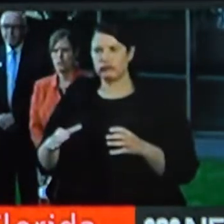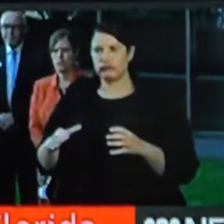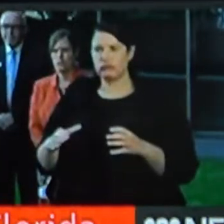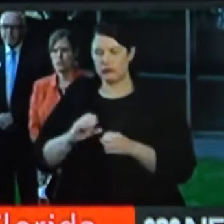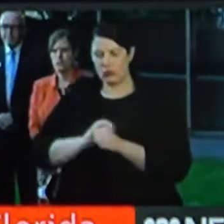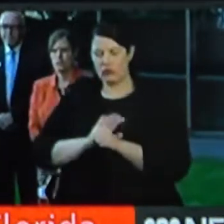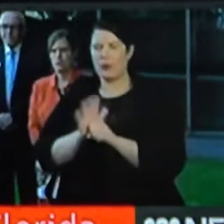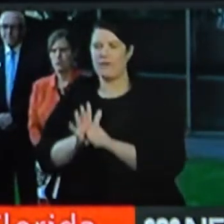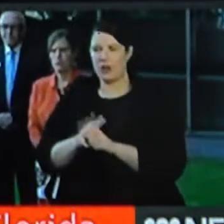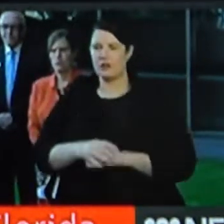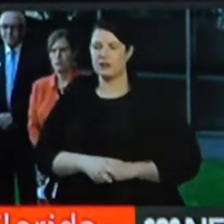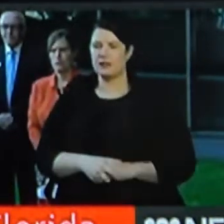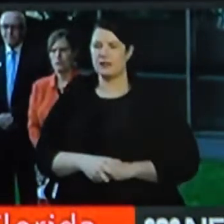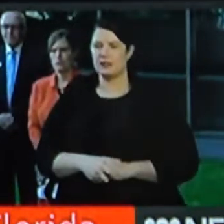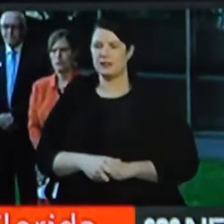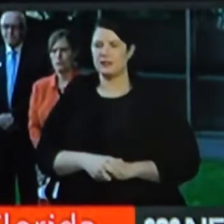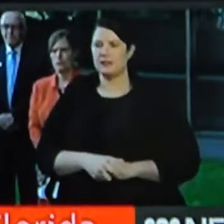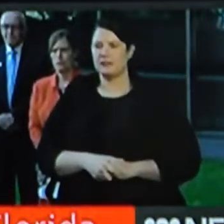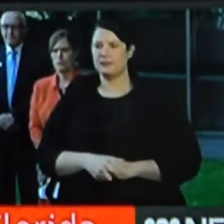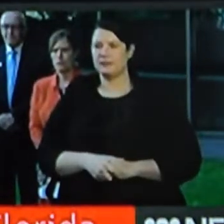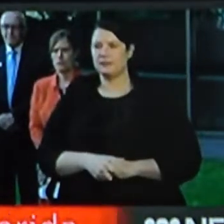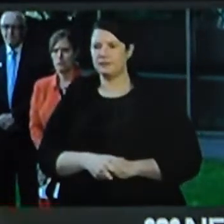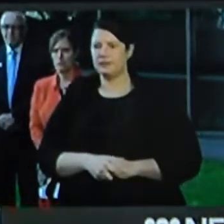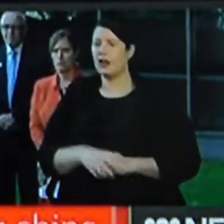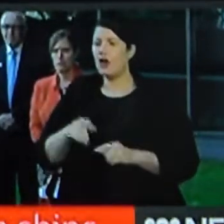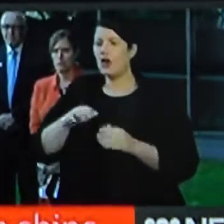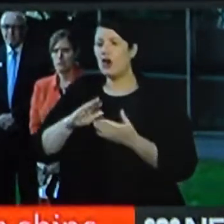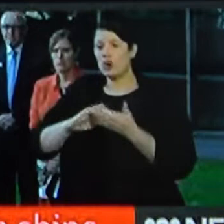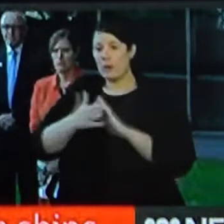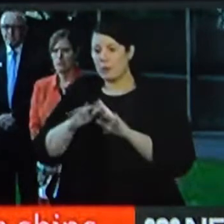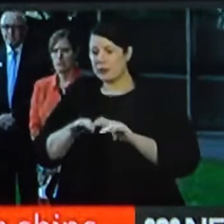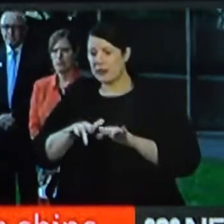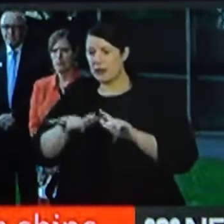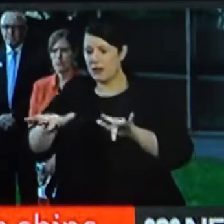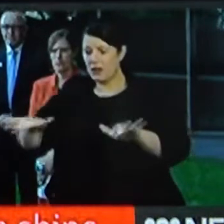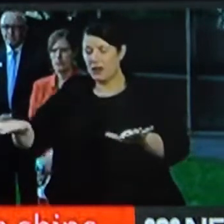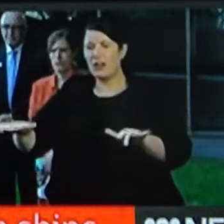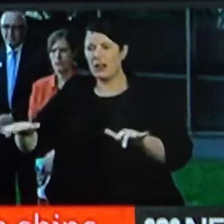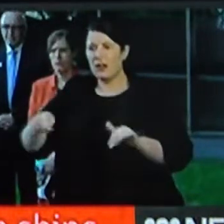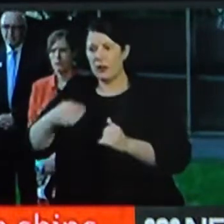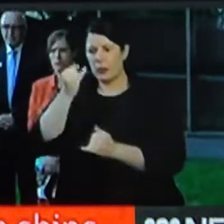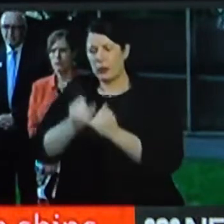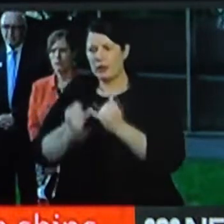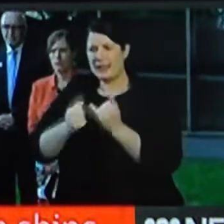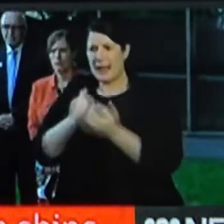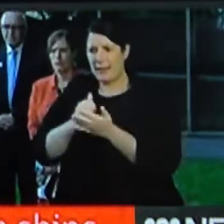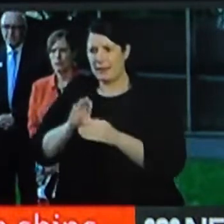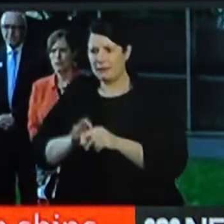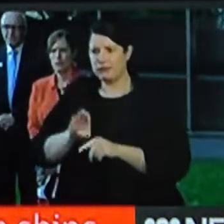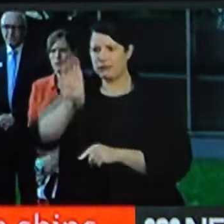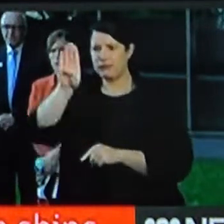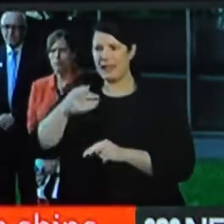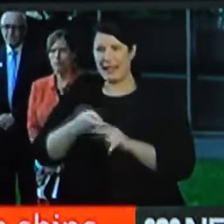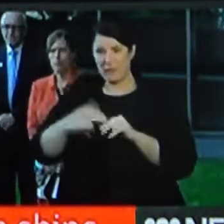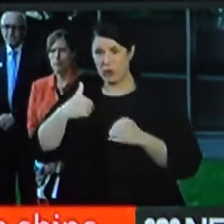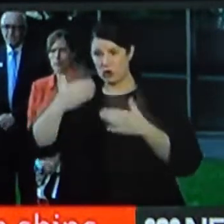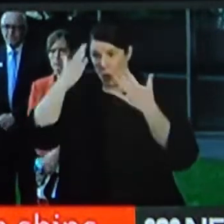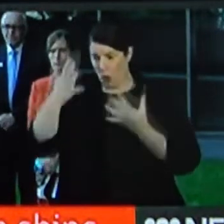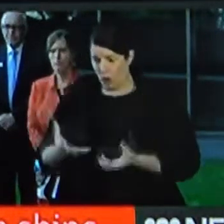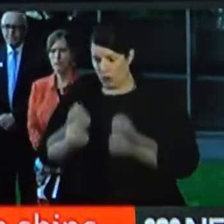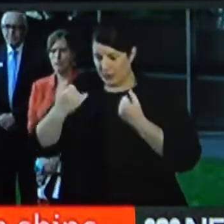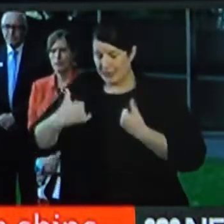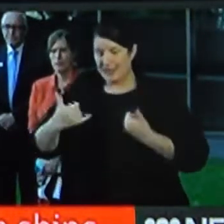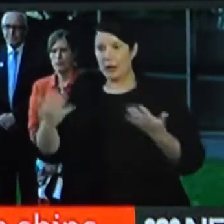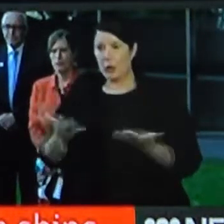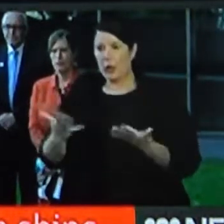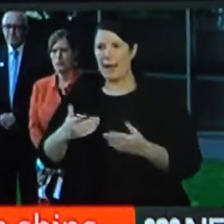always around the community-to-community transmission, and those numbers are going up. If we can't identify the source, it also means that we can't deal